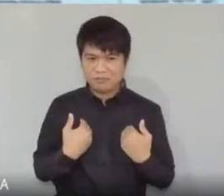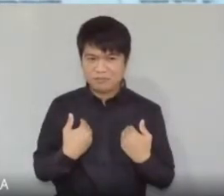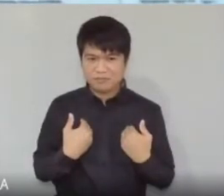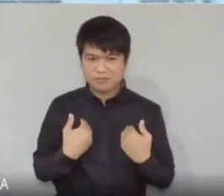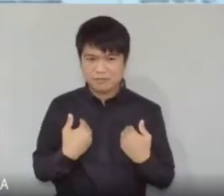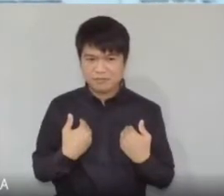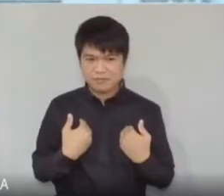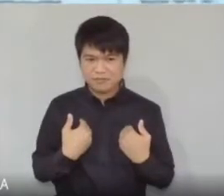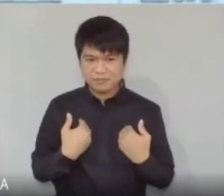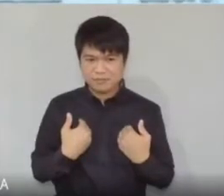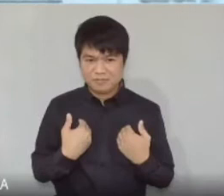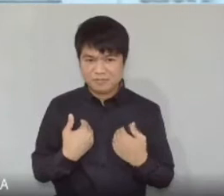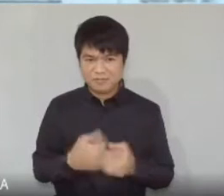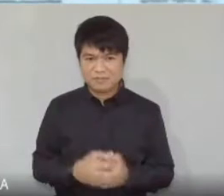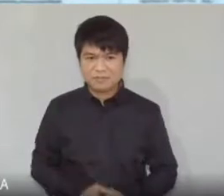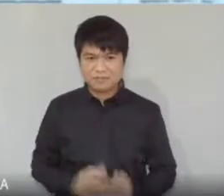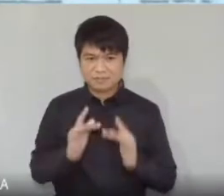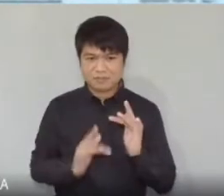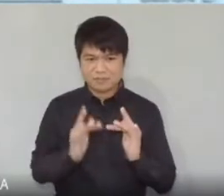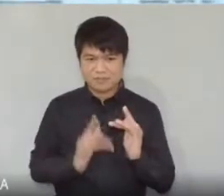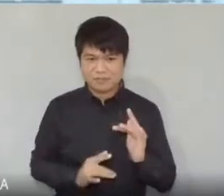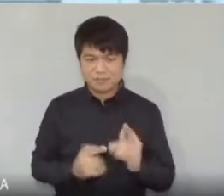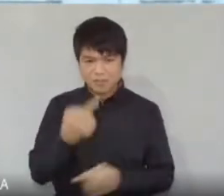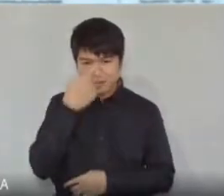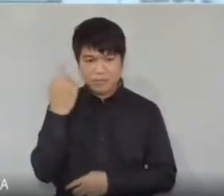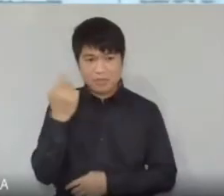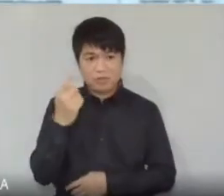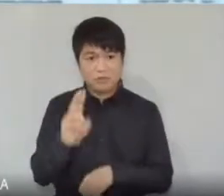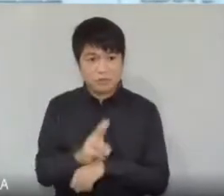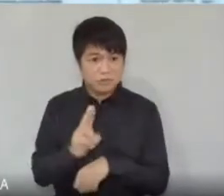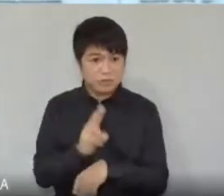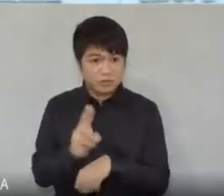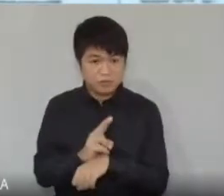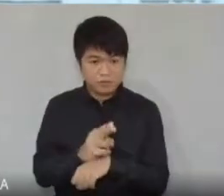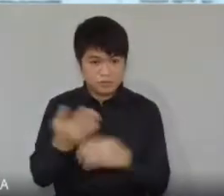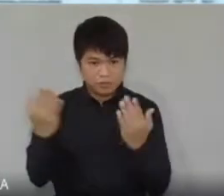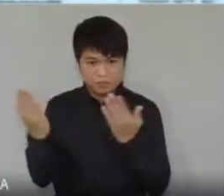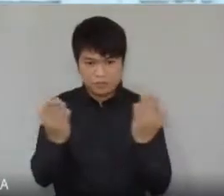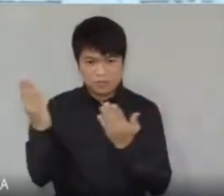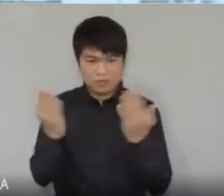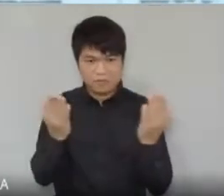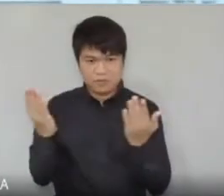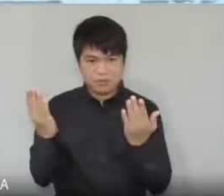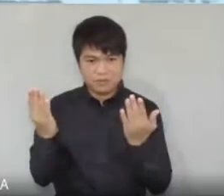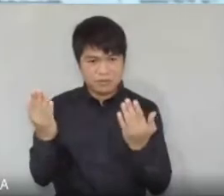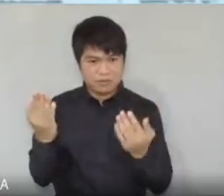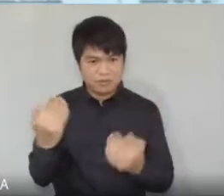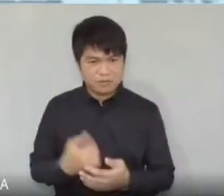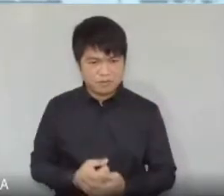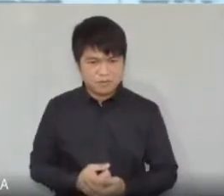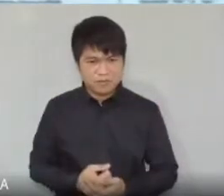many patients and text, so it takes time. Pero that day by day we're learning